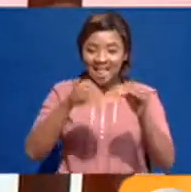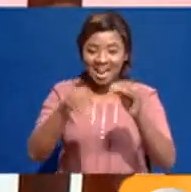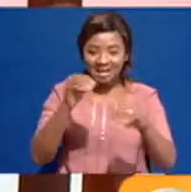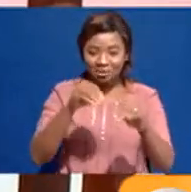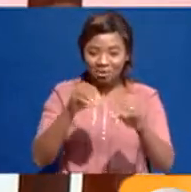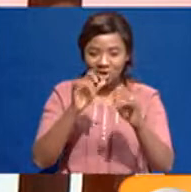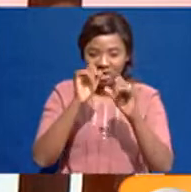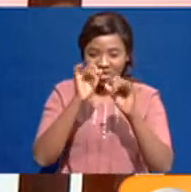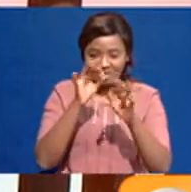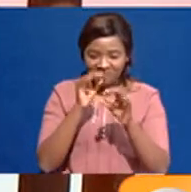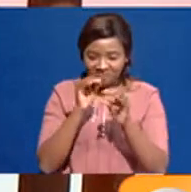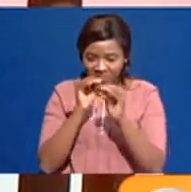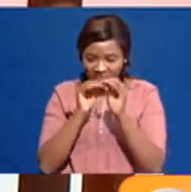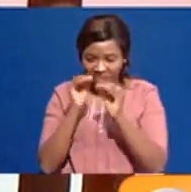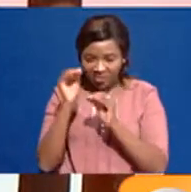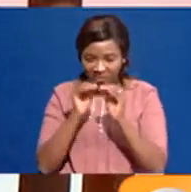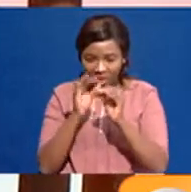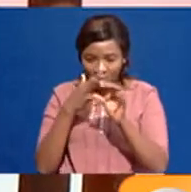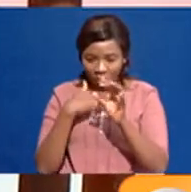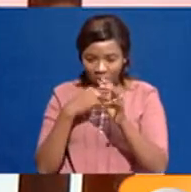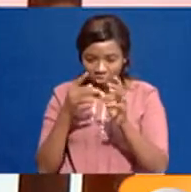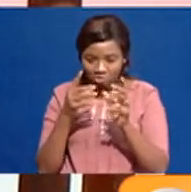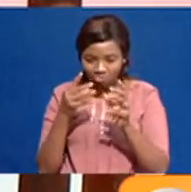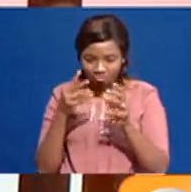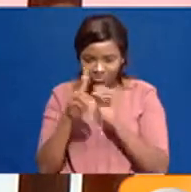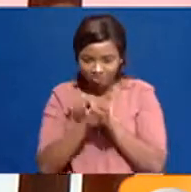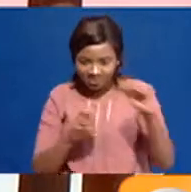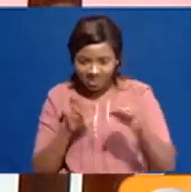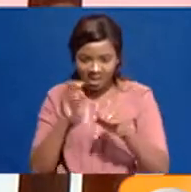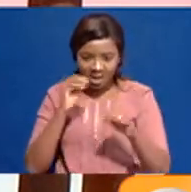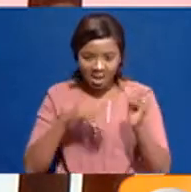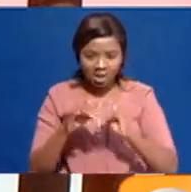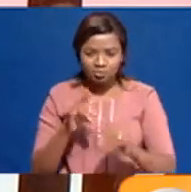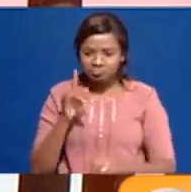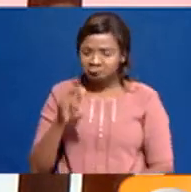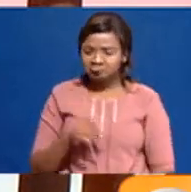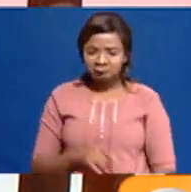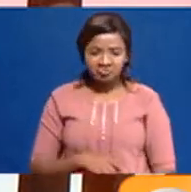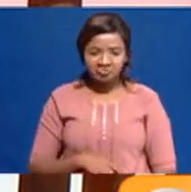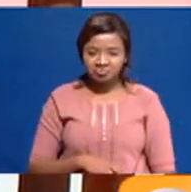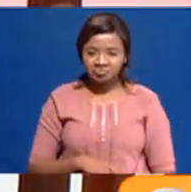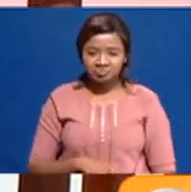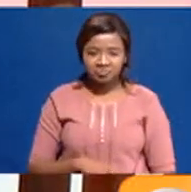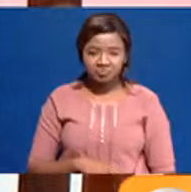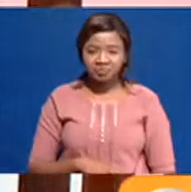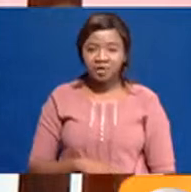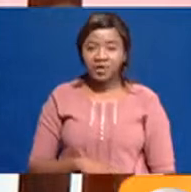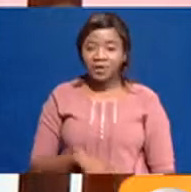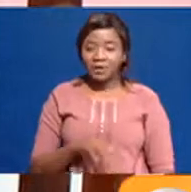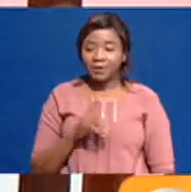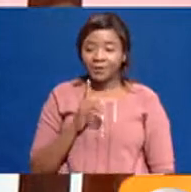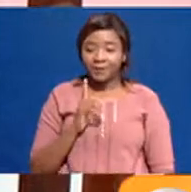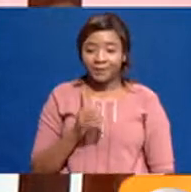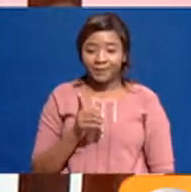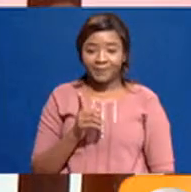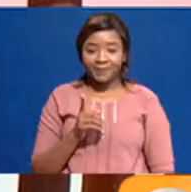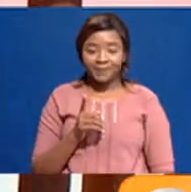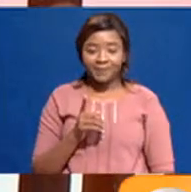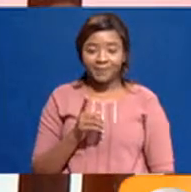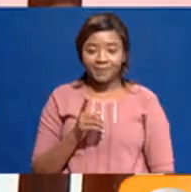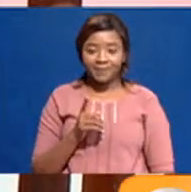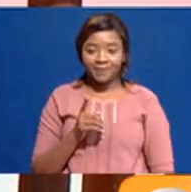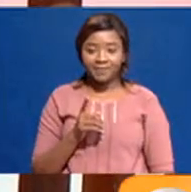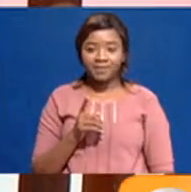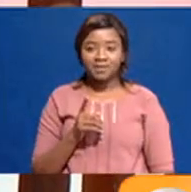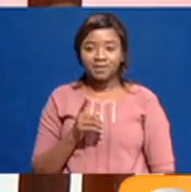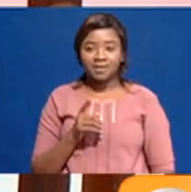tactical to me, your technology, the way we are getting from the opposition. It is not the other one where